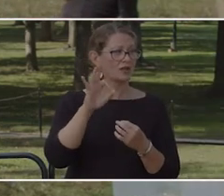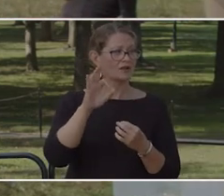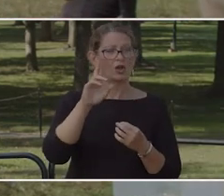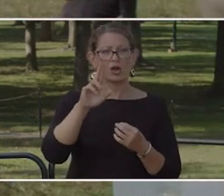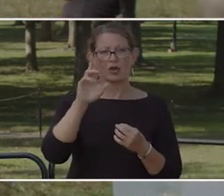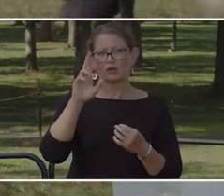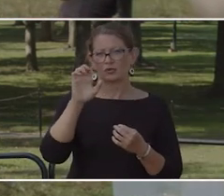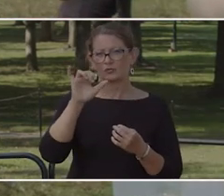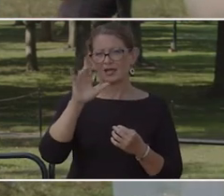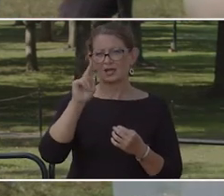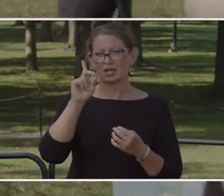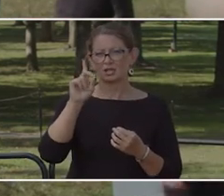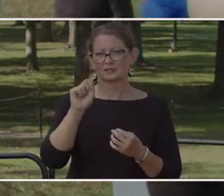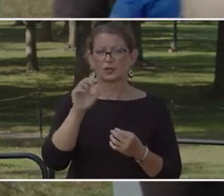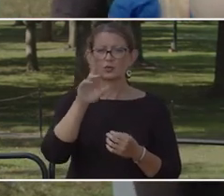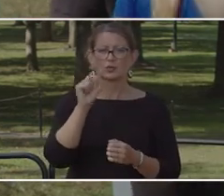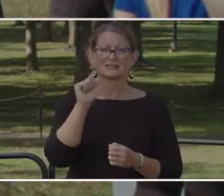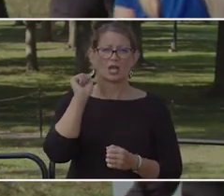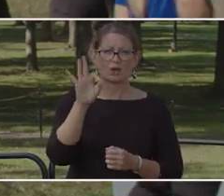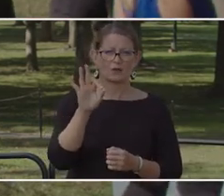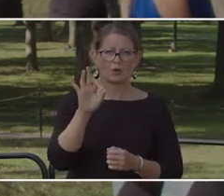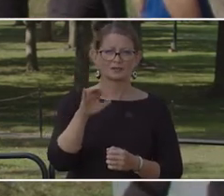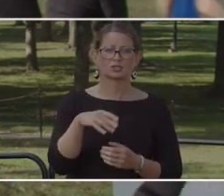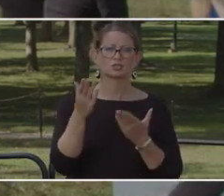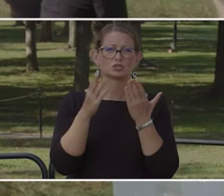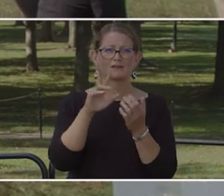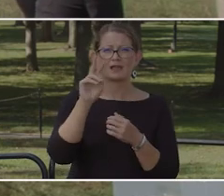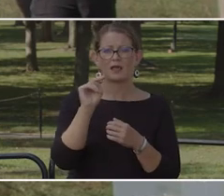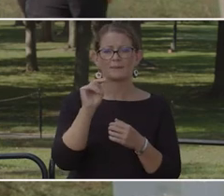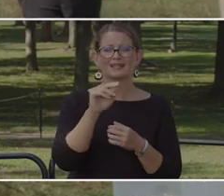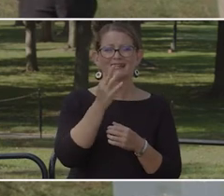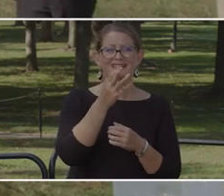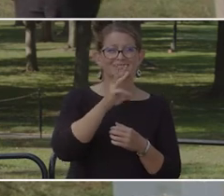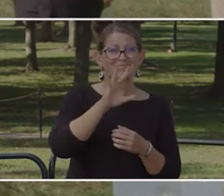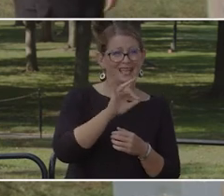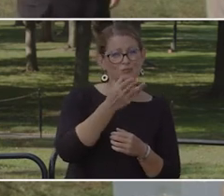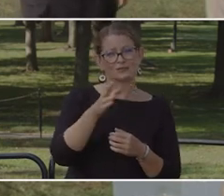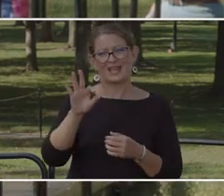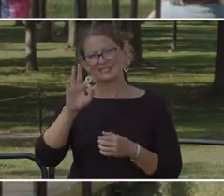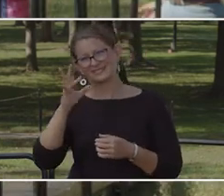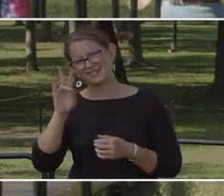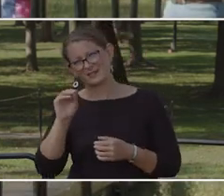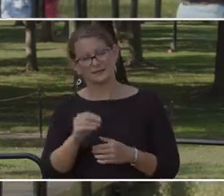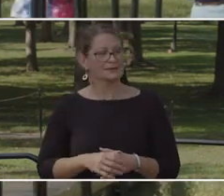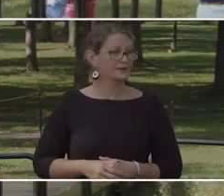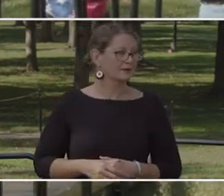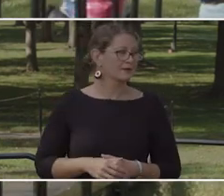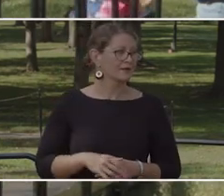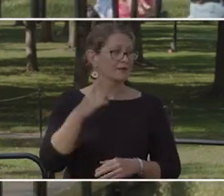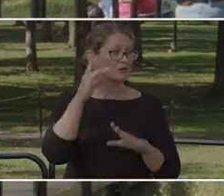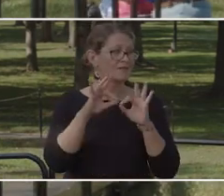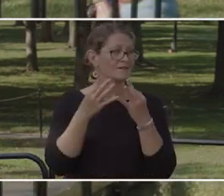Arnold, United States Air Force, served in Vietnam from 1968 to 1970. On behalf